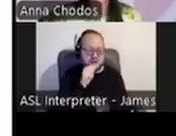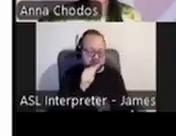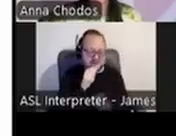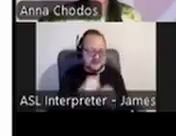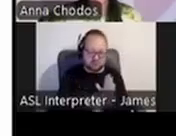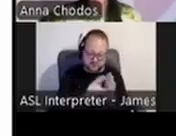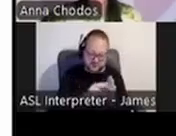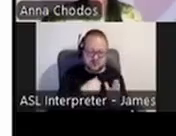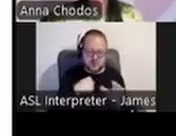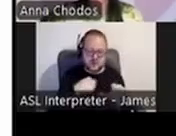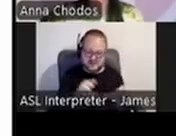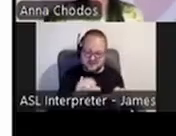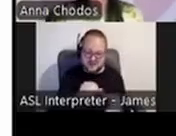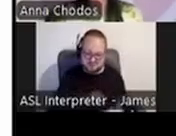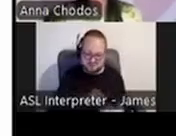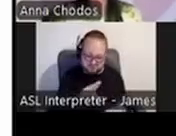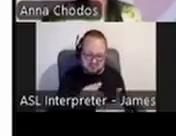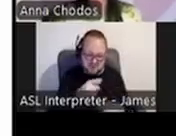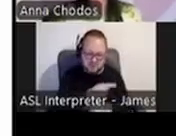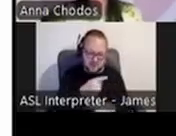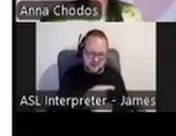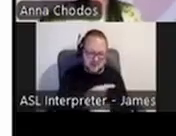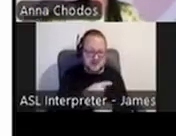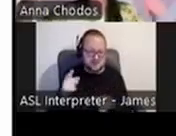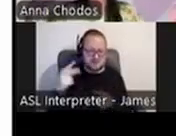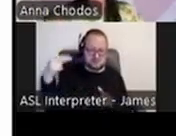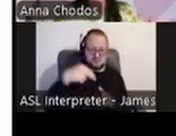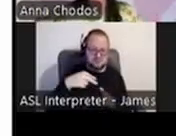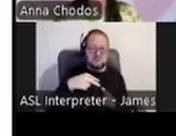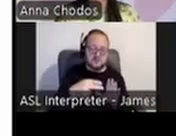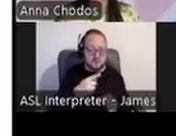deemed appropriate, as long as it fell within certain parameters. So